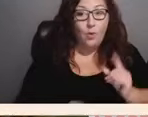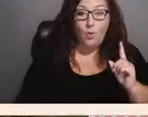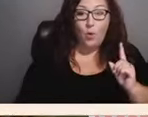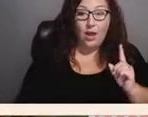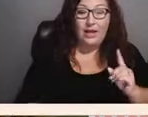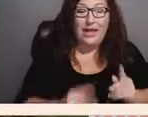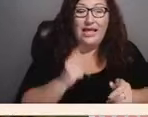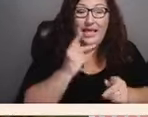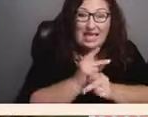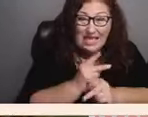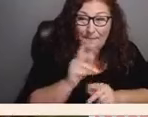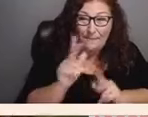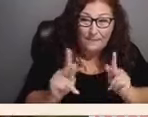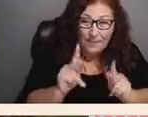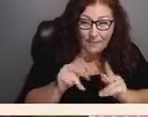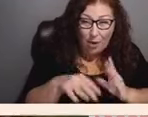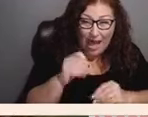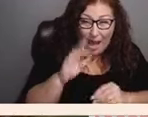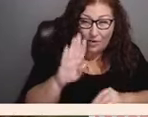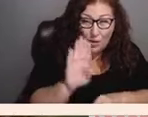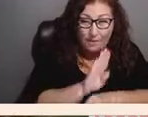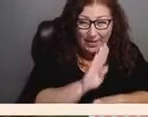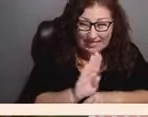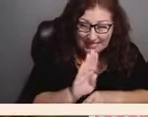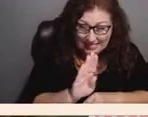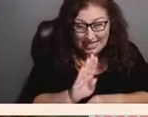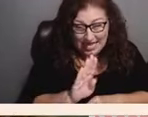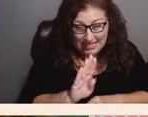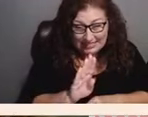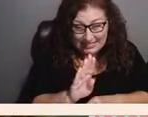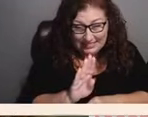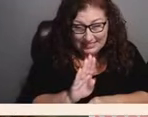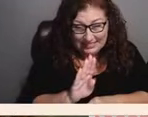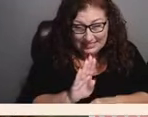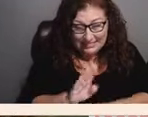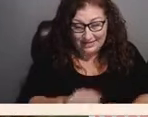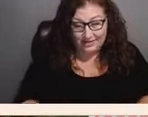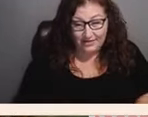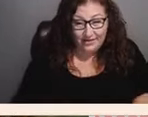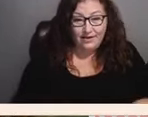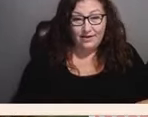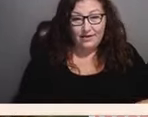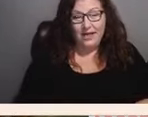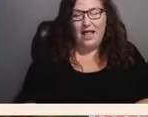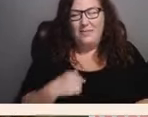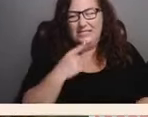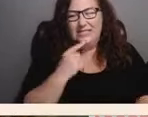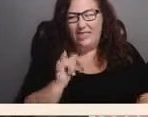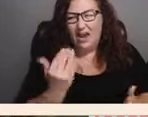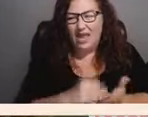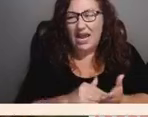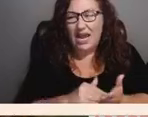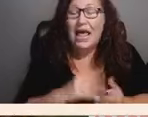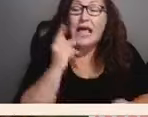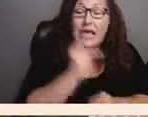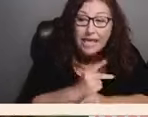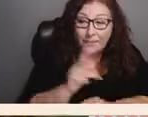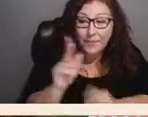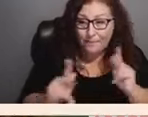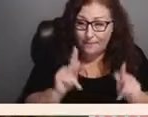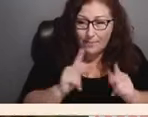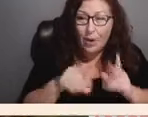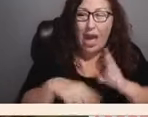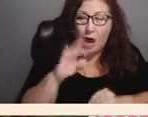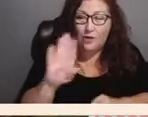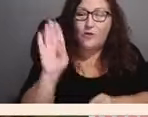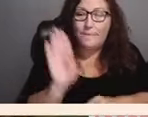people out of your business. Let me say that again. Keeping people out of your